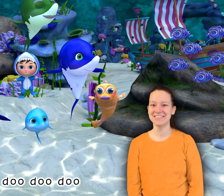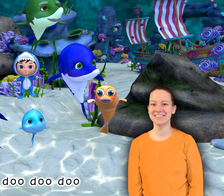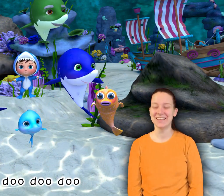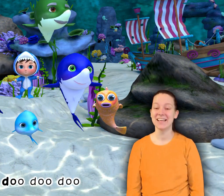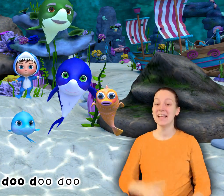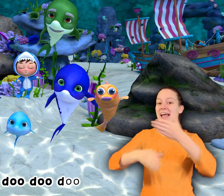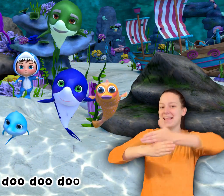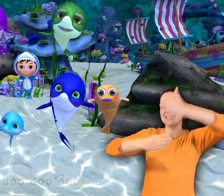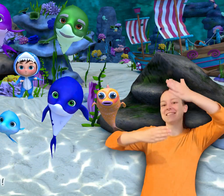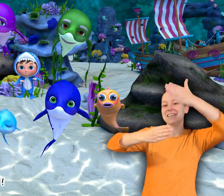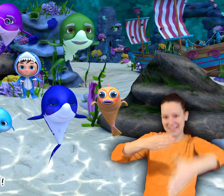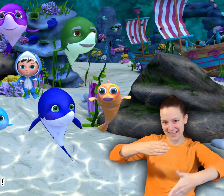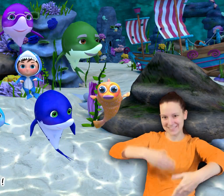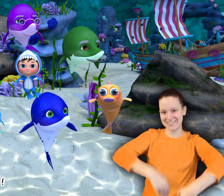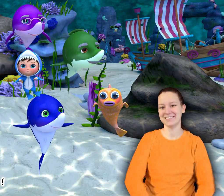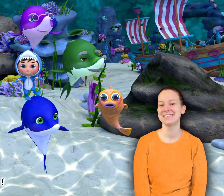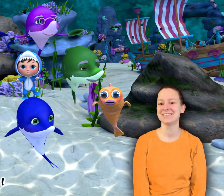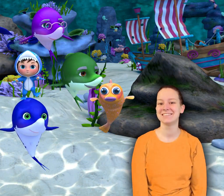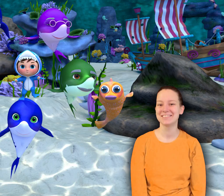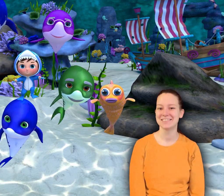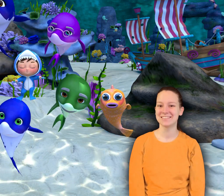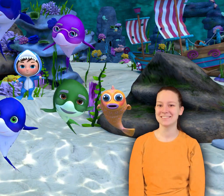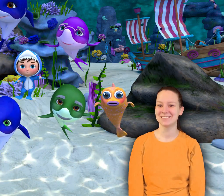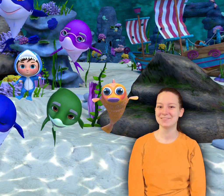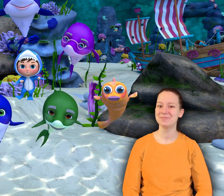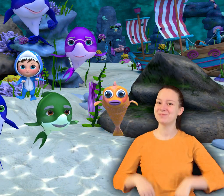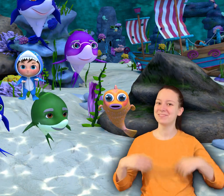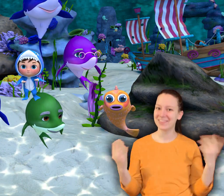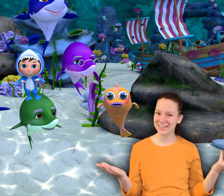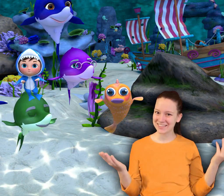end do it's the